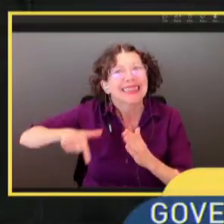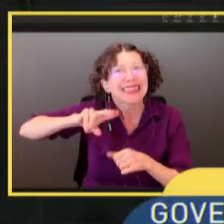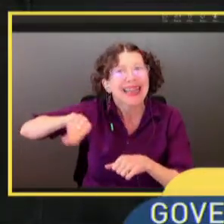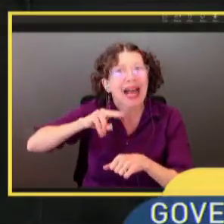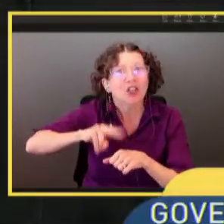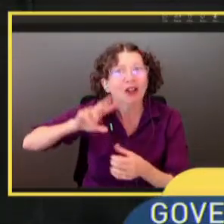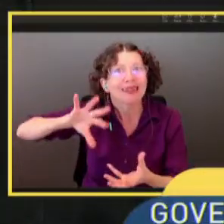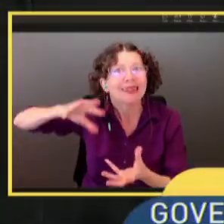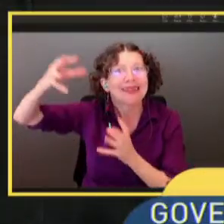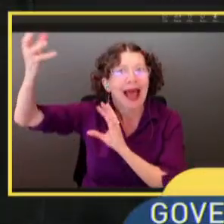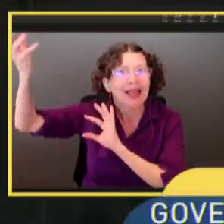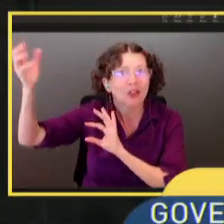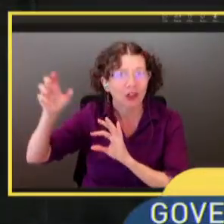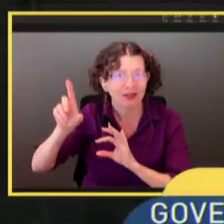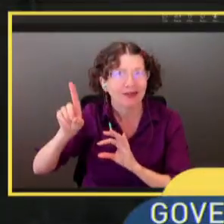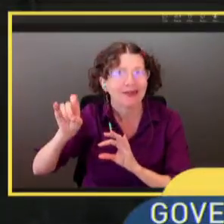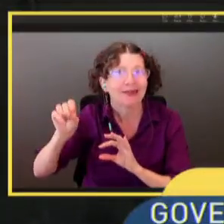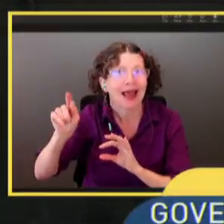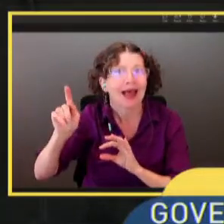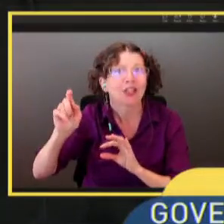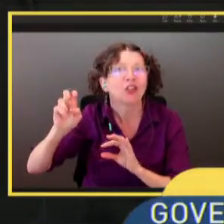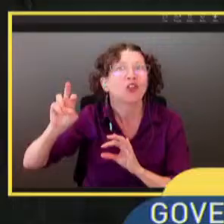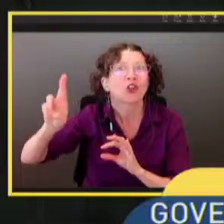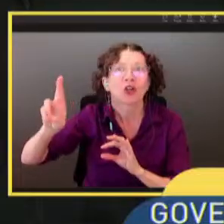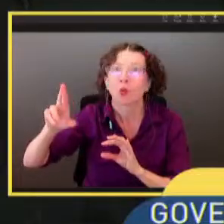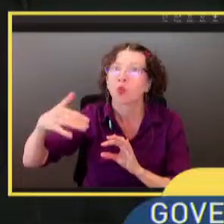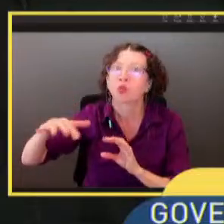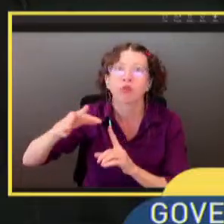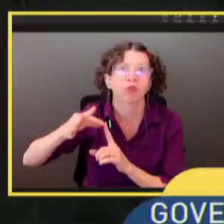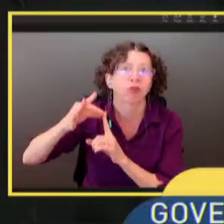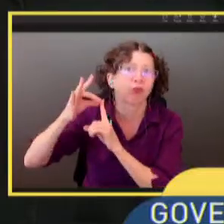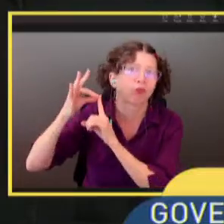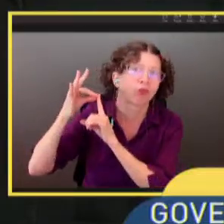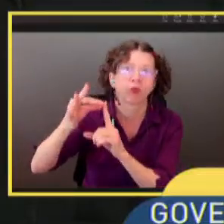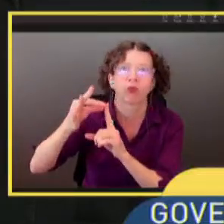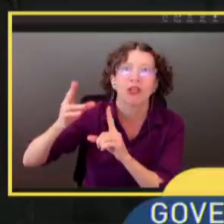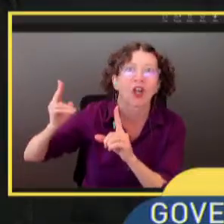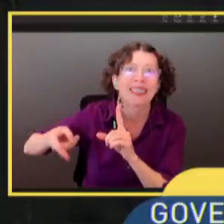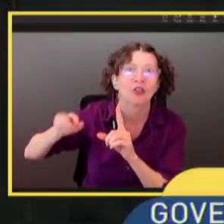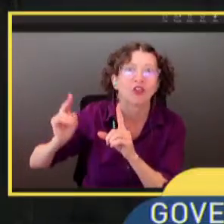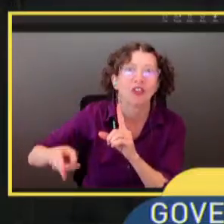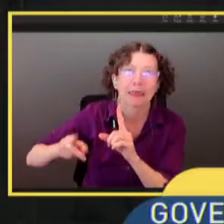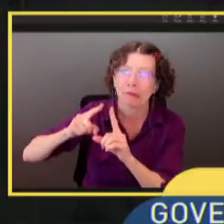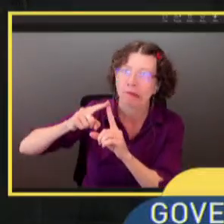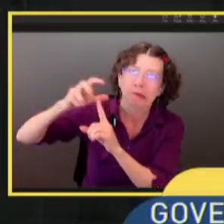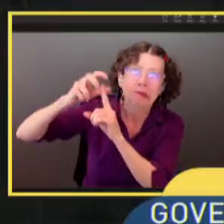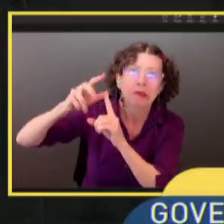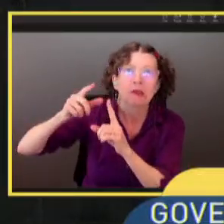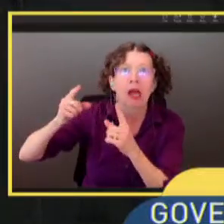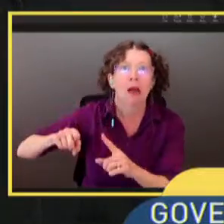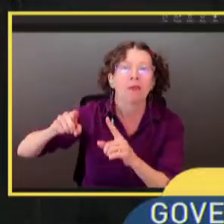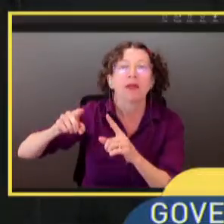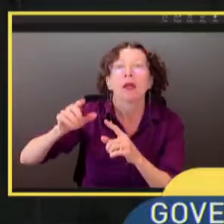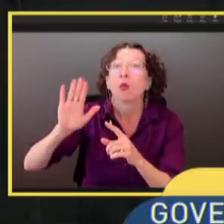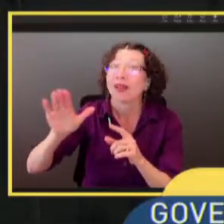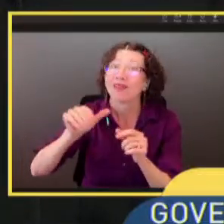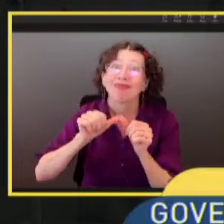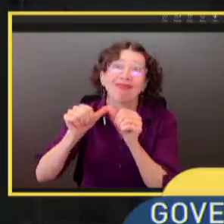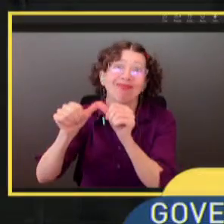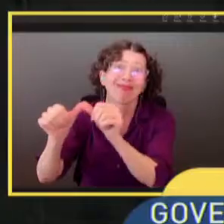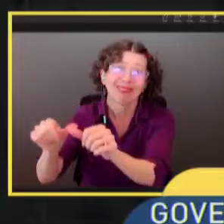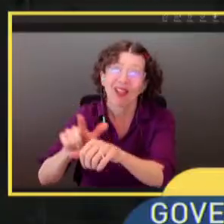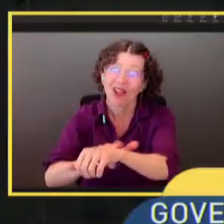are helping on that level. And that's what's going to help us get through this. From the beginning of this crisis, I've emphasized that the